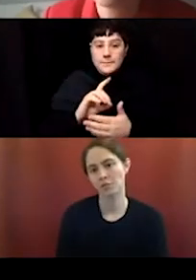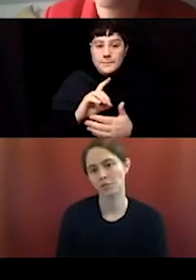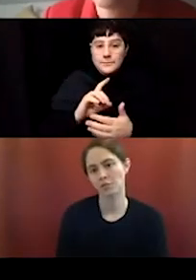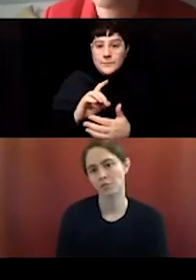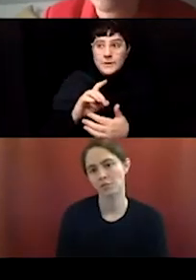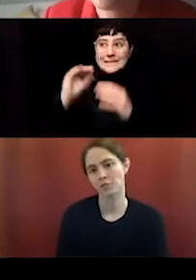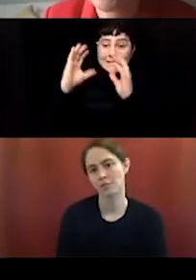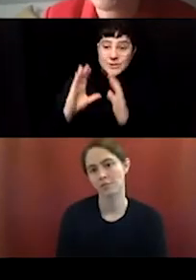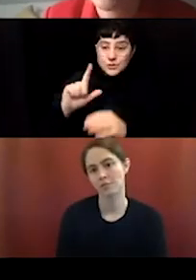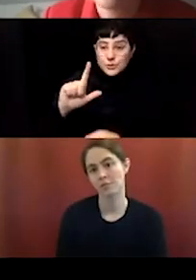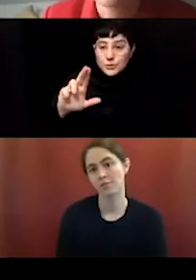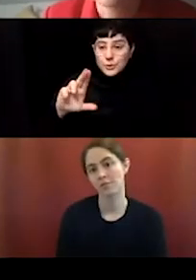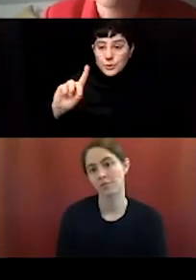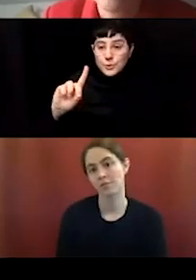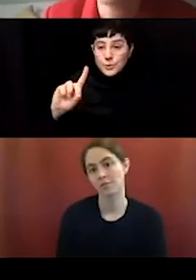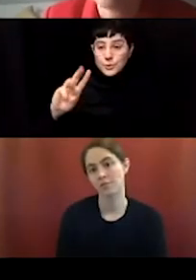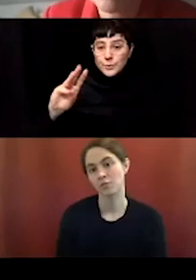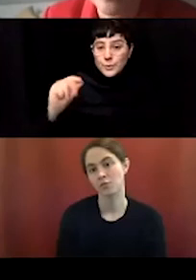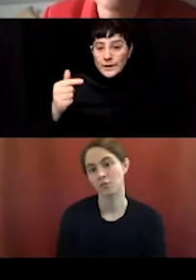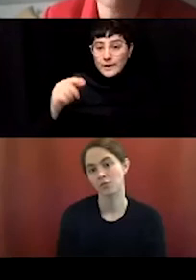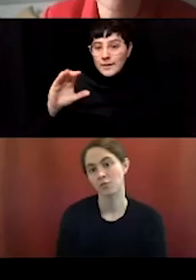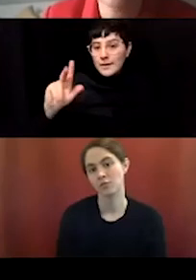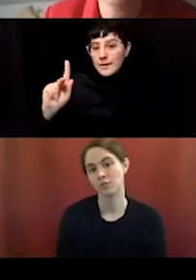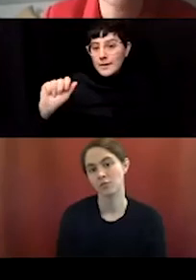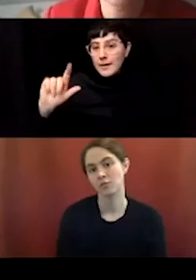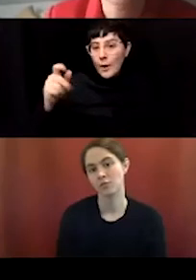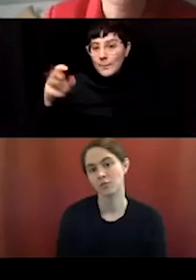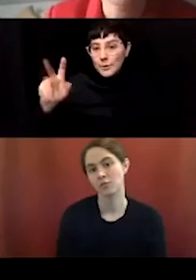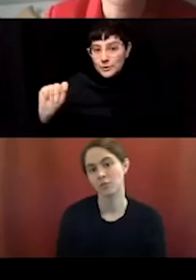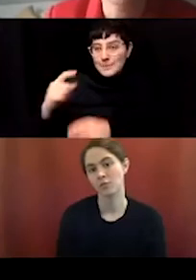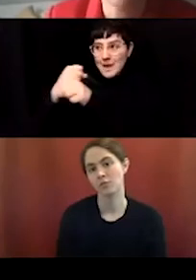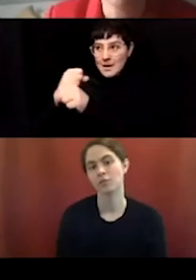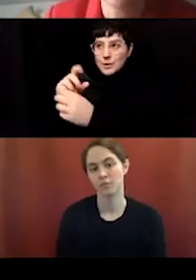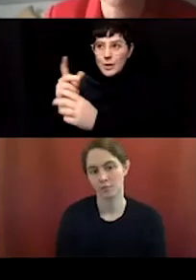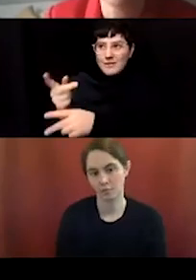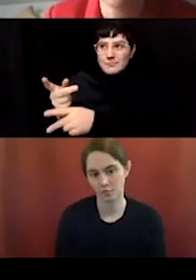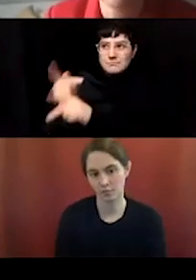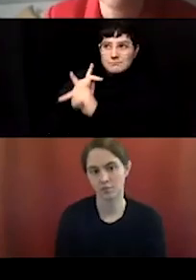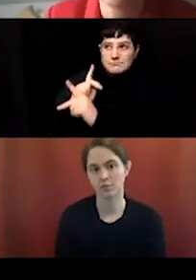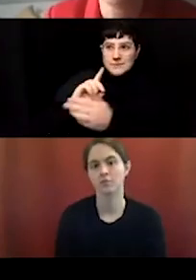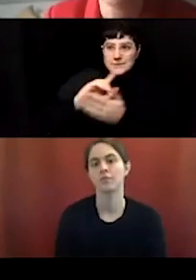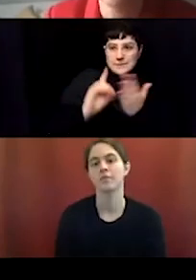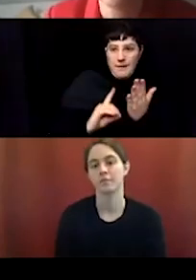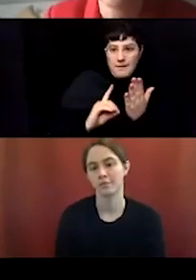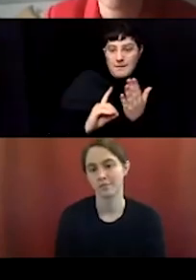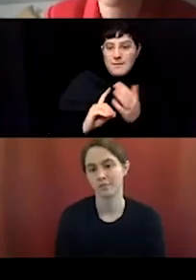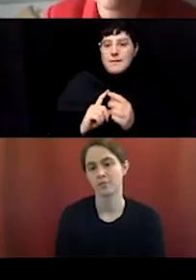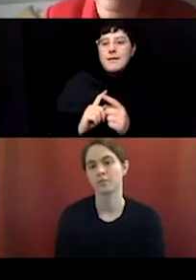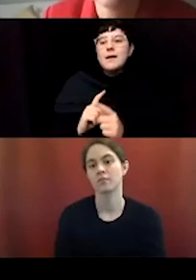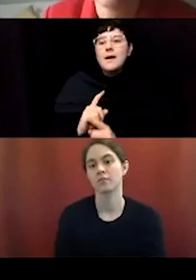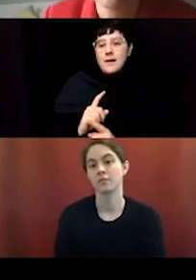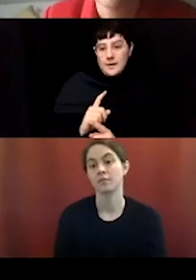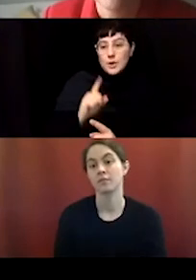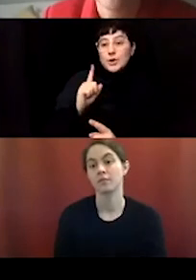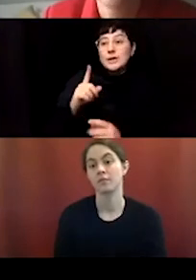teacher, Ludwig Wolpert, when he had invited you to follow him to New York to work